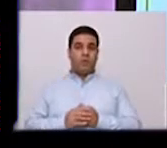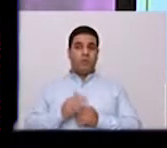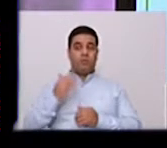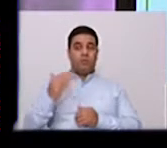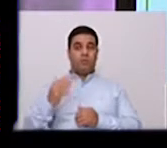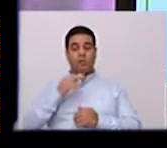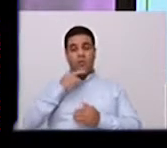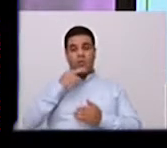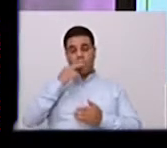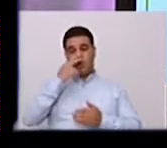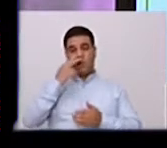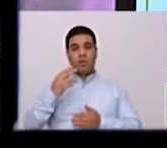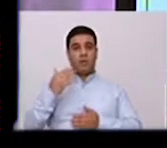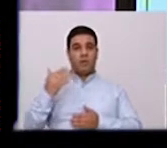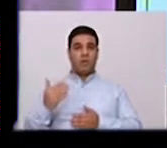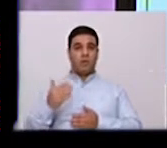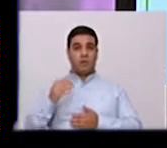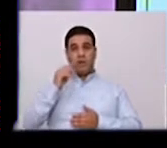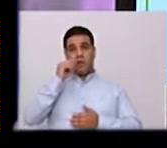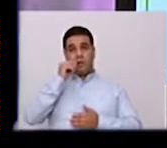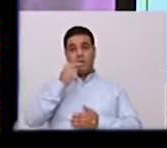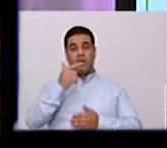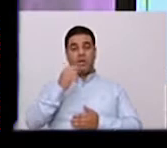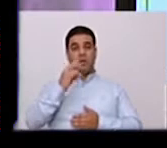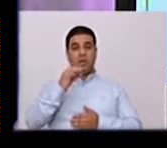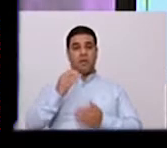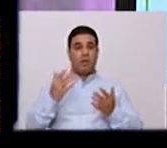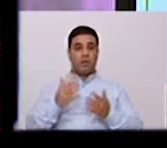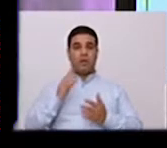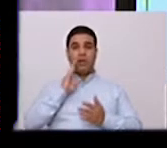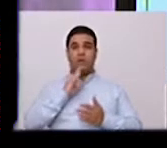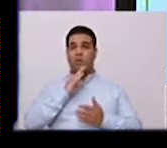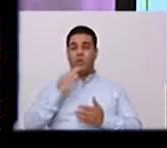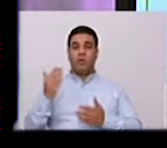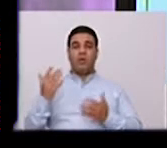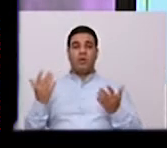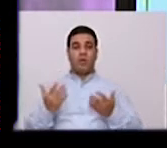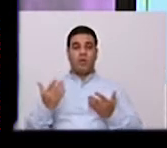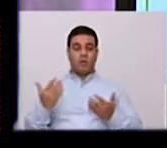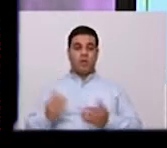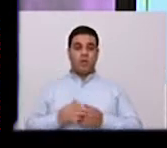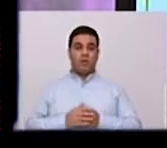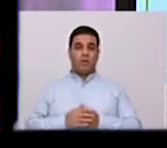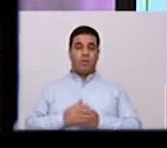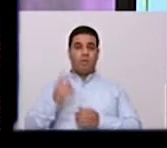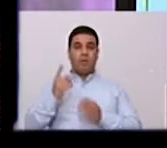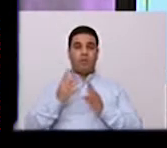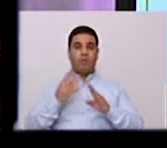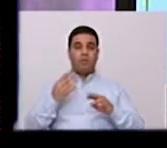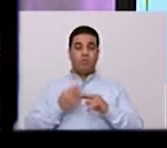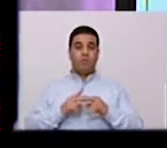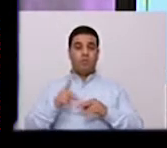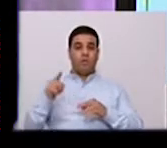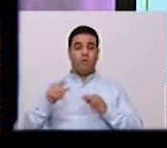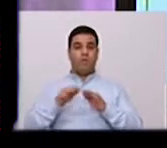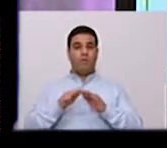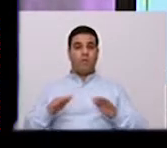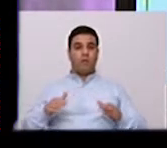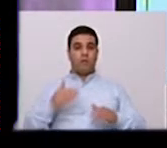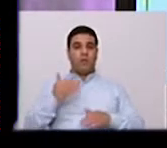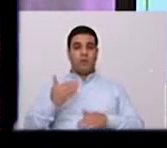Bunda e'tiborga olasiz, erkakning genotipi qanday, ayolning genotipi qanday. Demak, dastlab ularni berib,